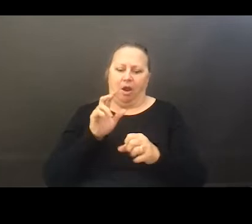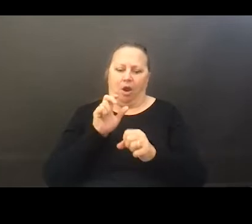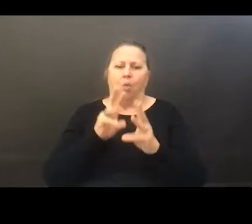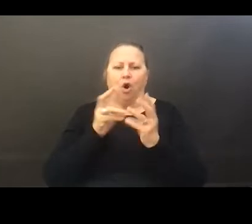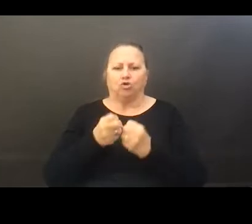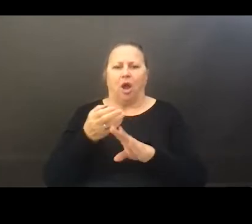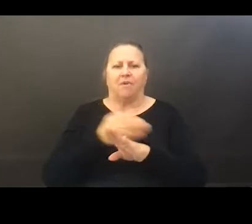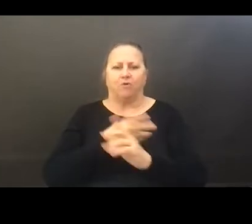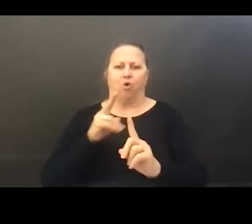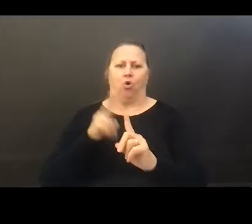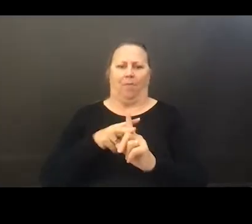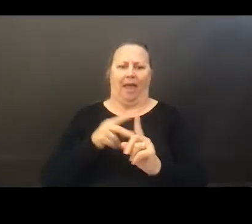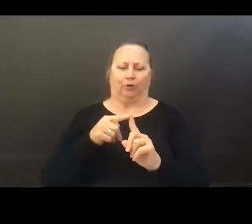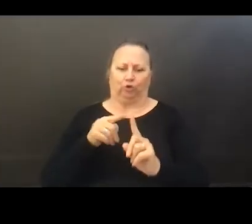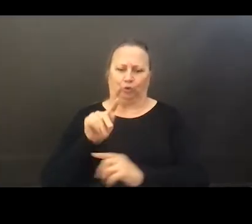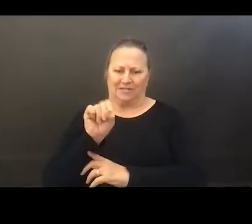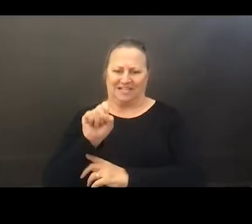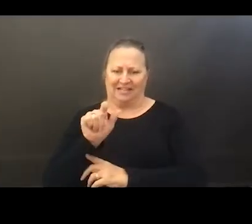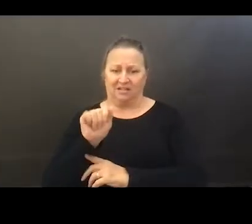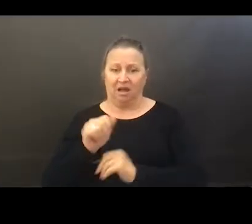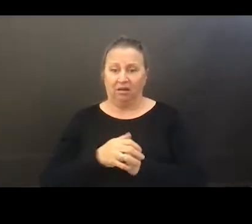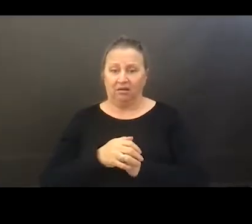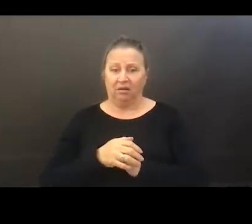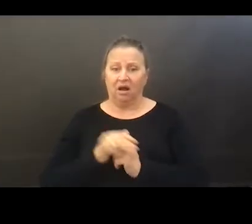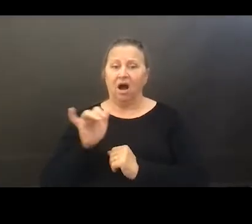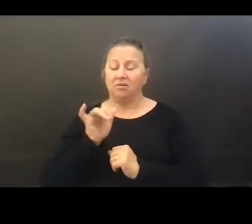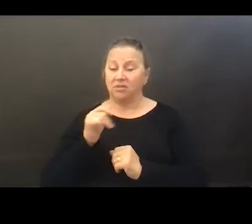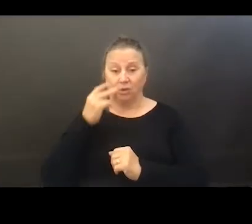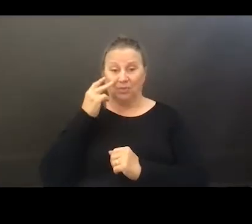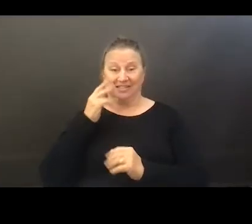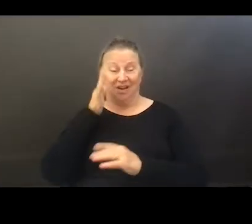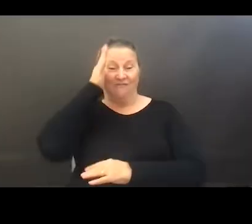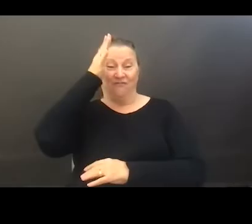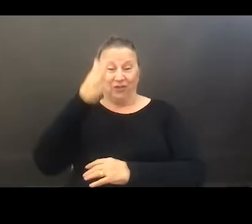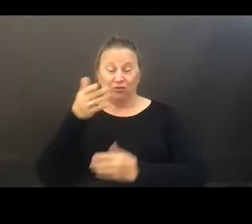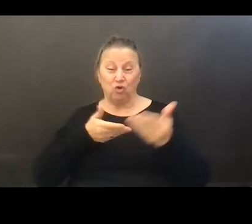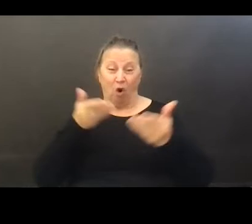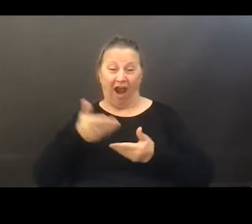And you'll also see our upcoming hiring events.